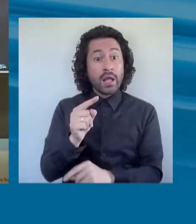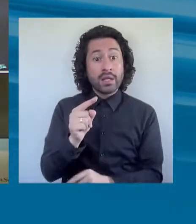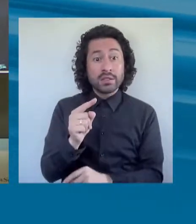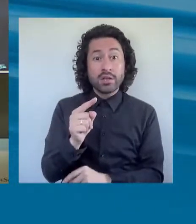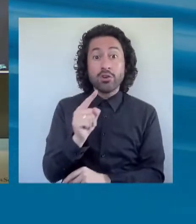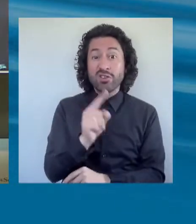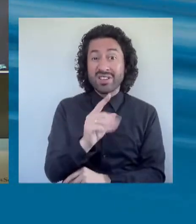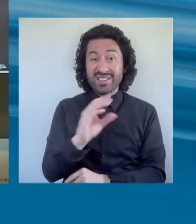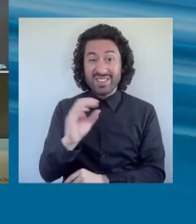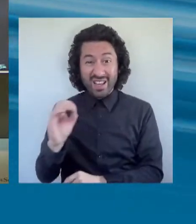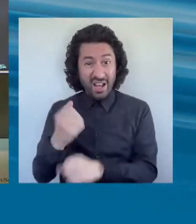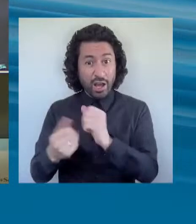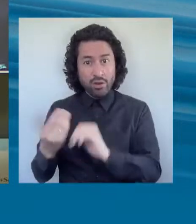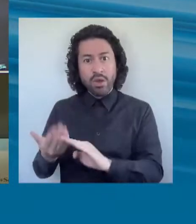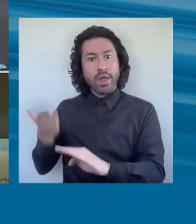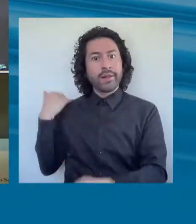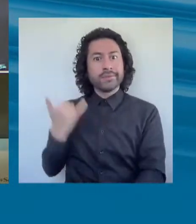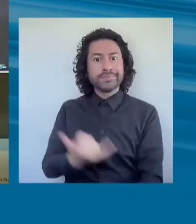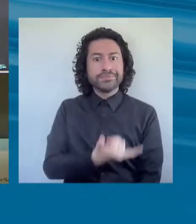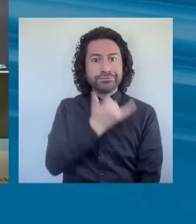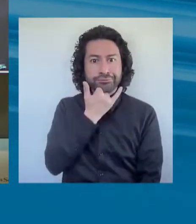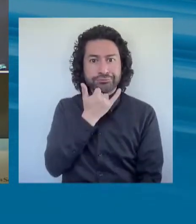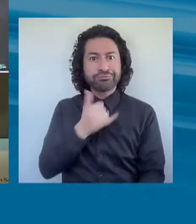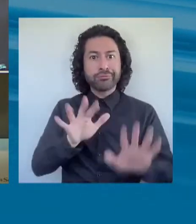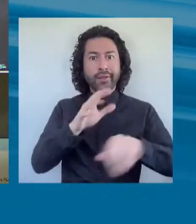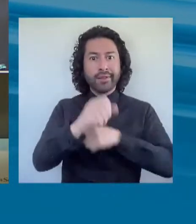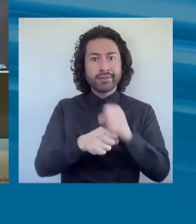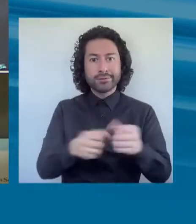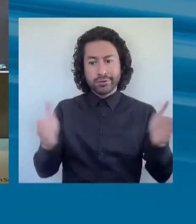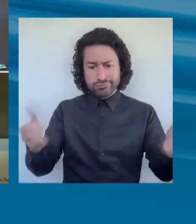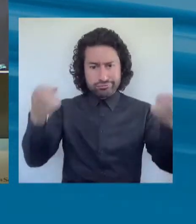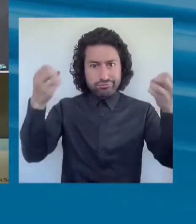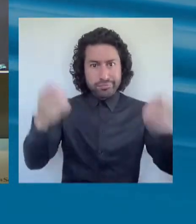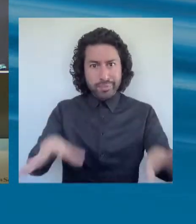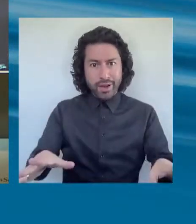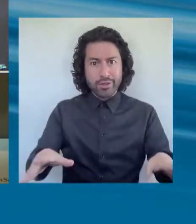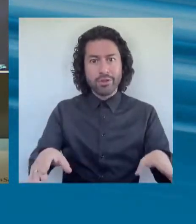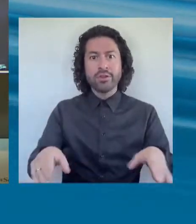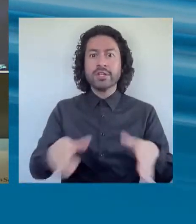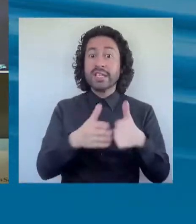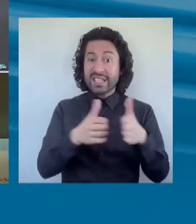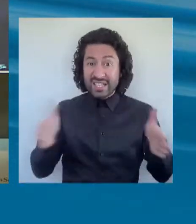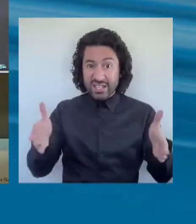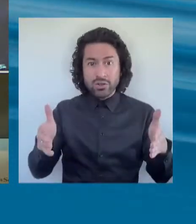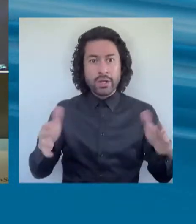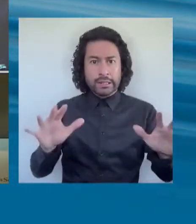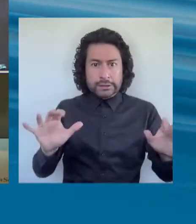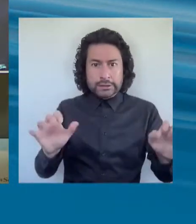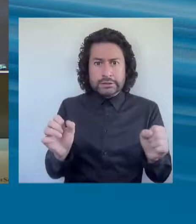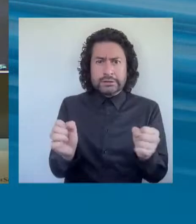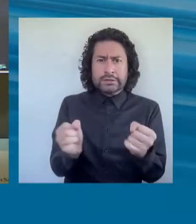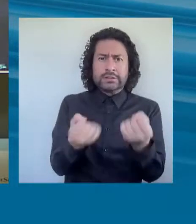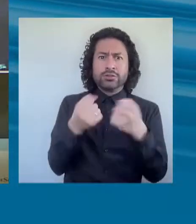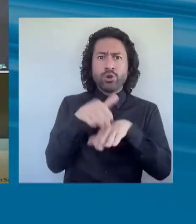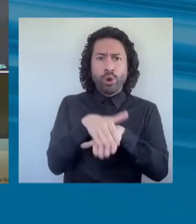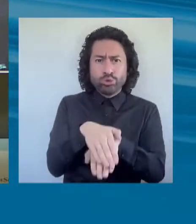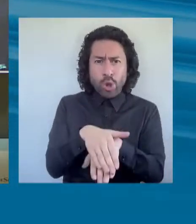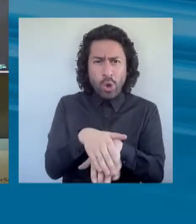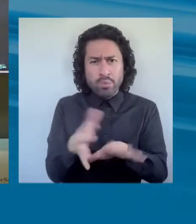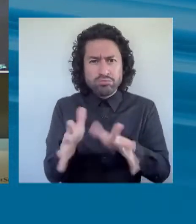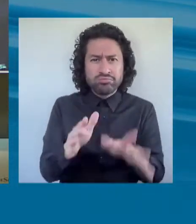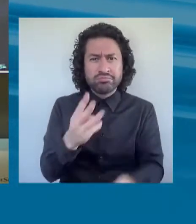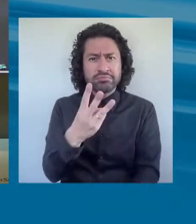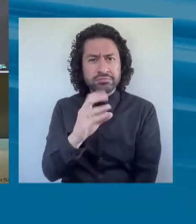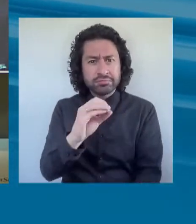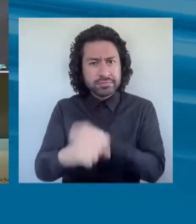did in the last century, and we lost a full generation. The consequences of that has taken more than 30 years for